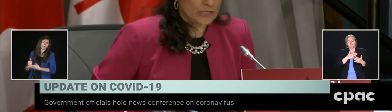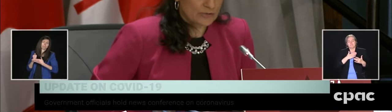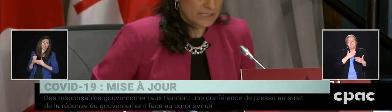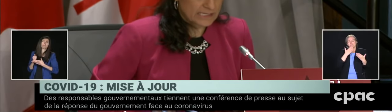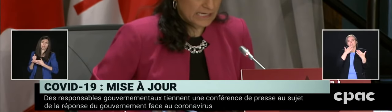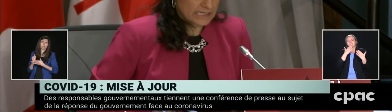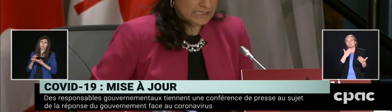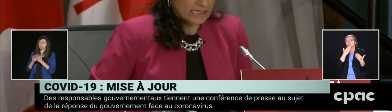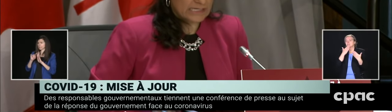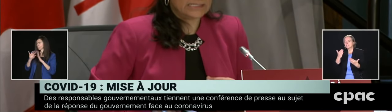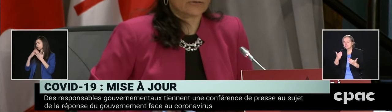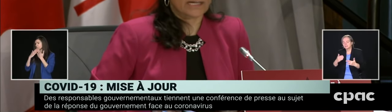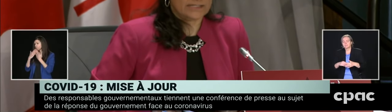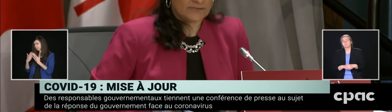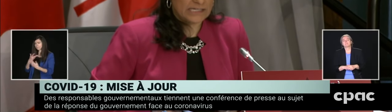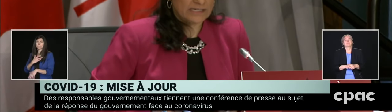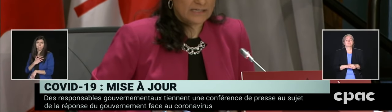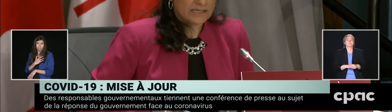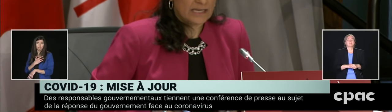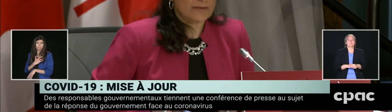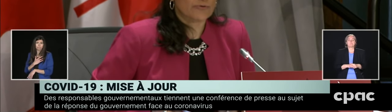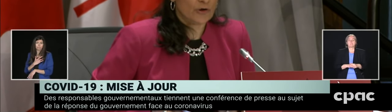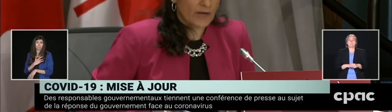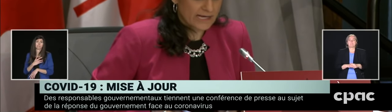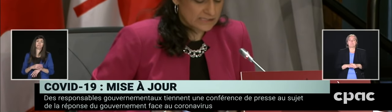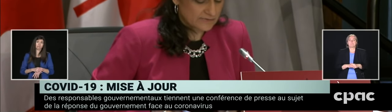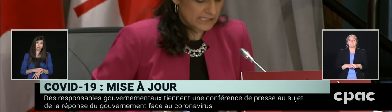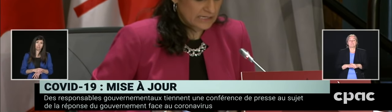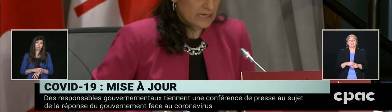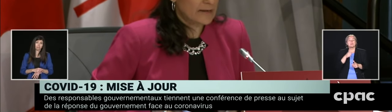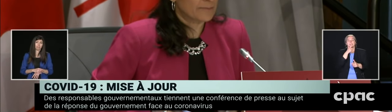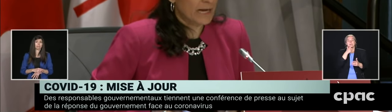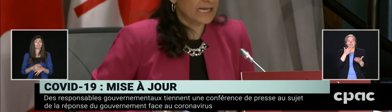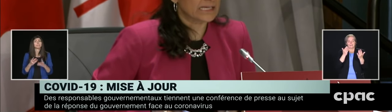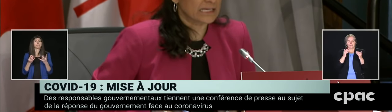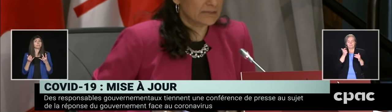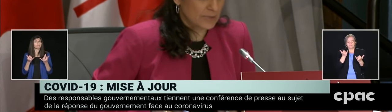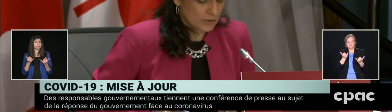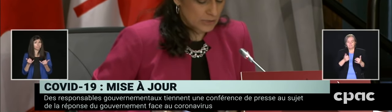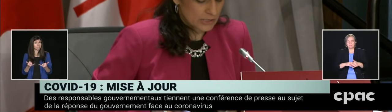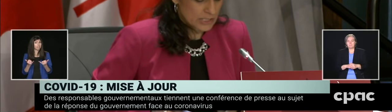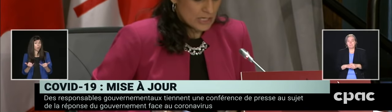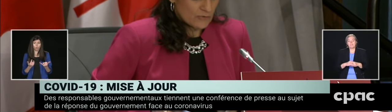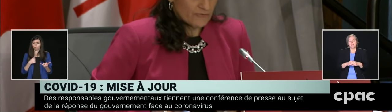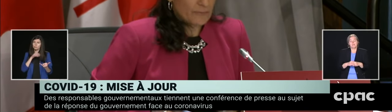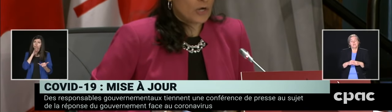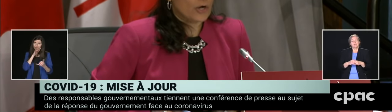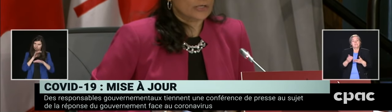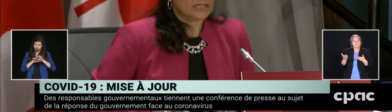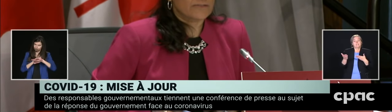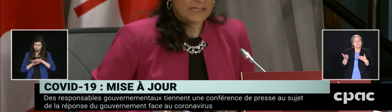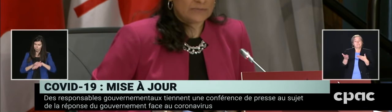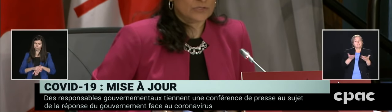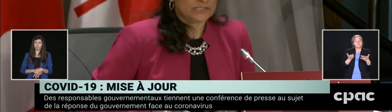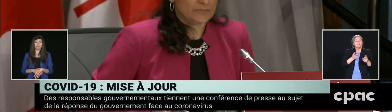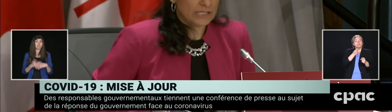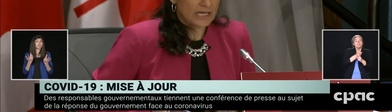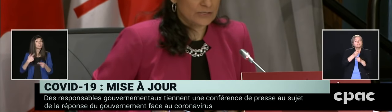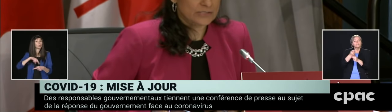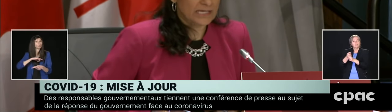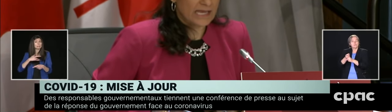and Procurement Canada is aggressively and proactively buying in bulk from all